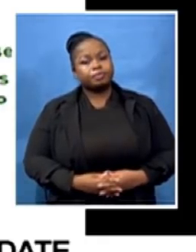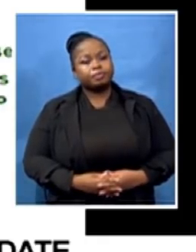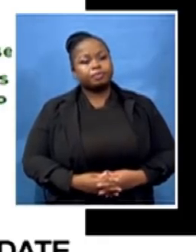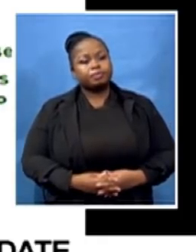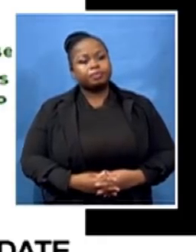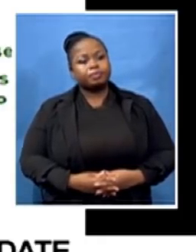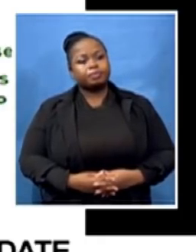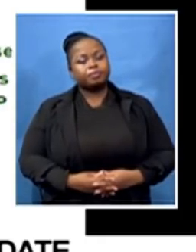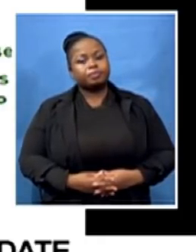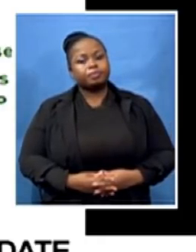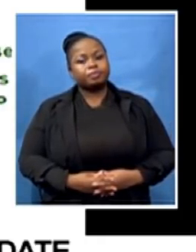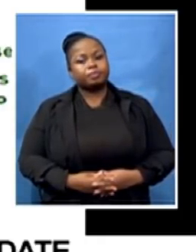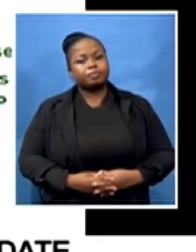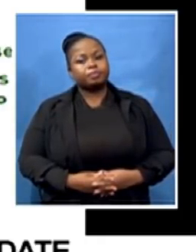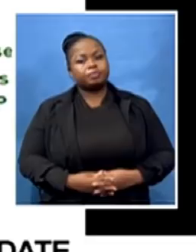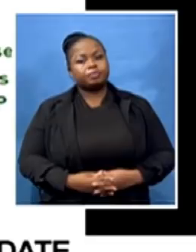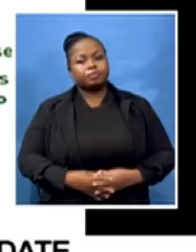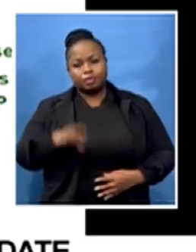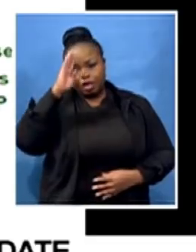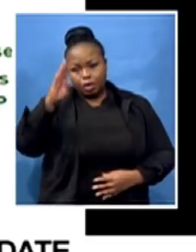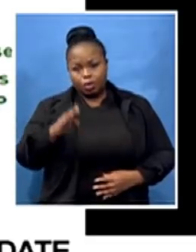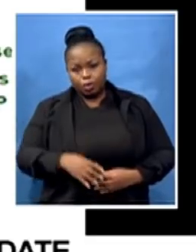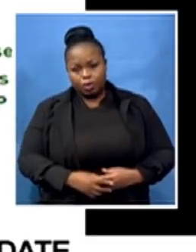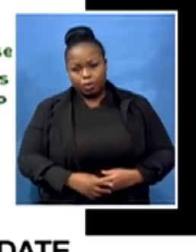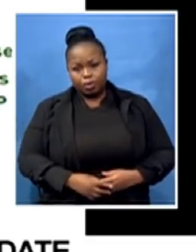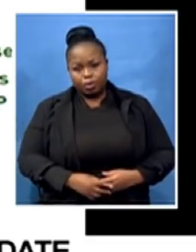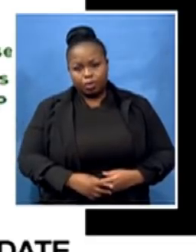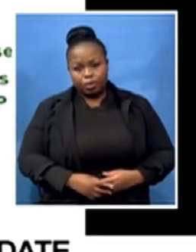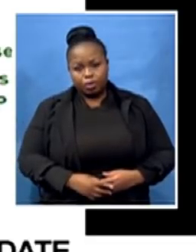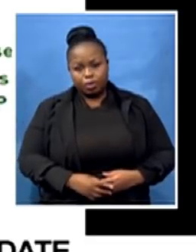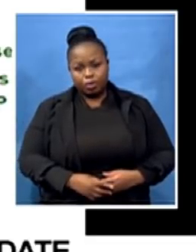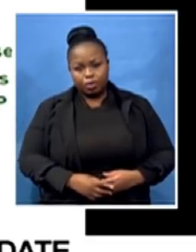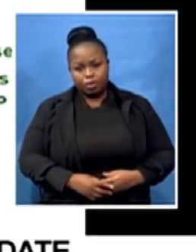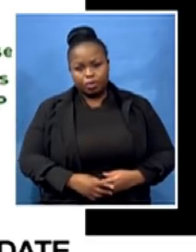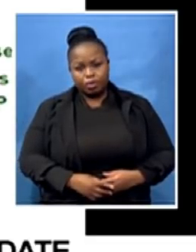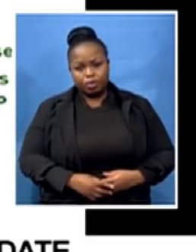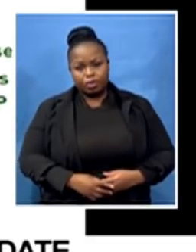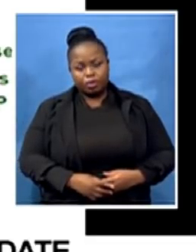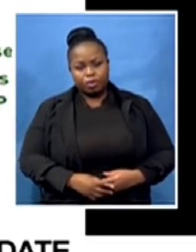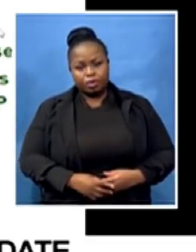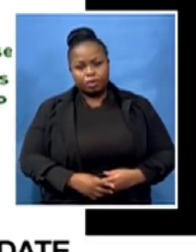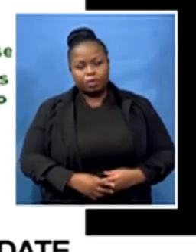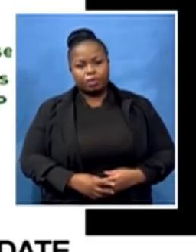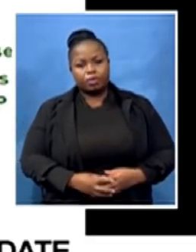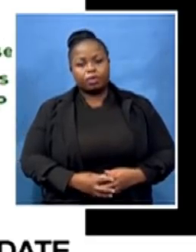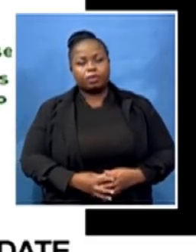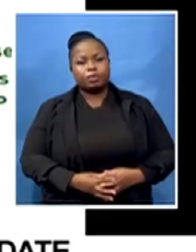Hello? Deputy Chair, we're locating the minister. Okay.